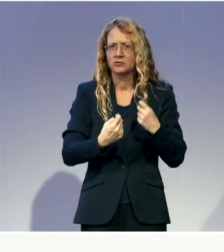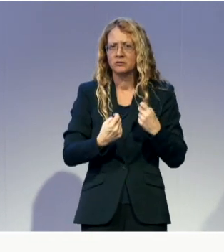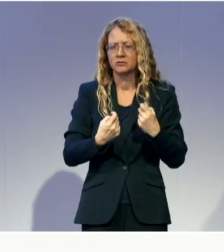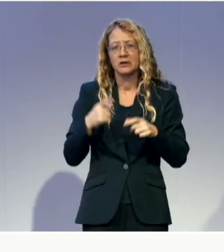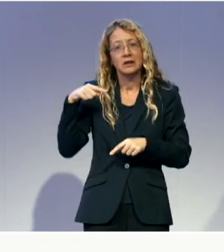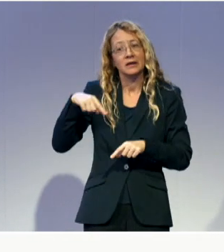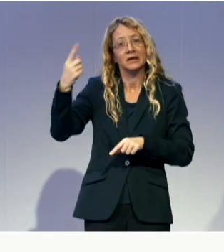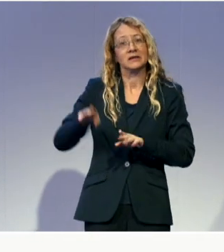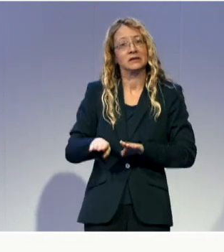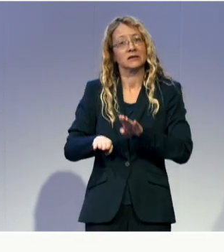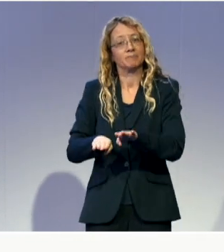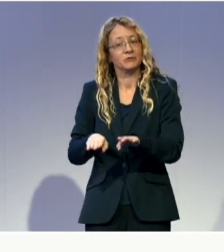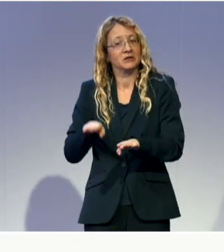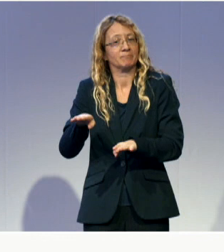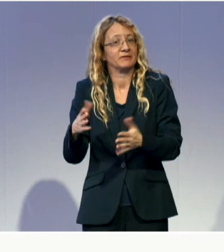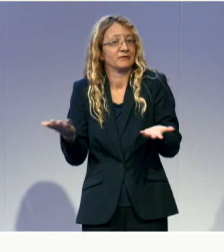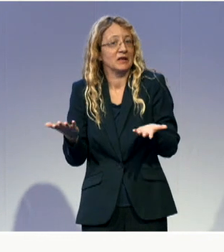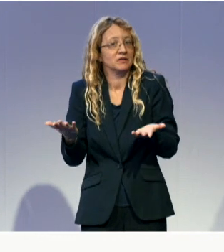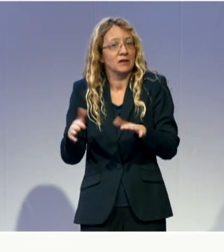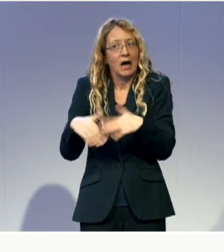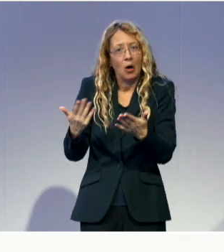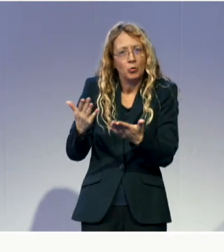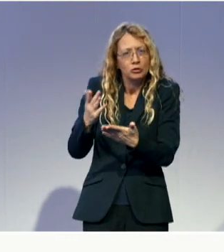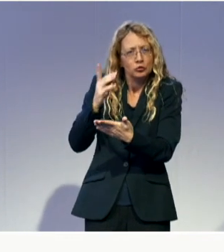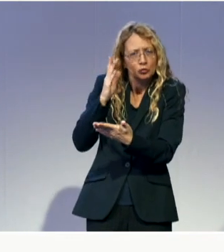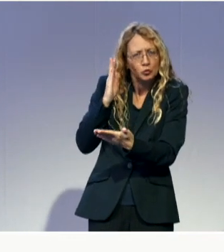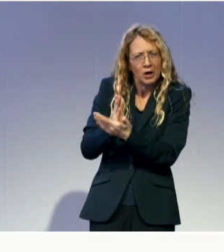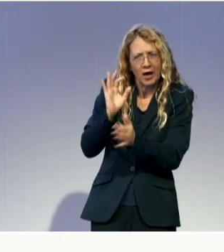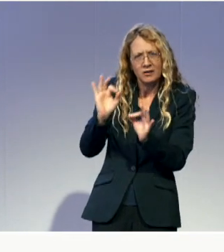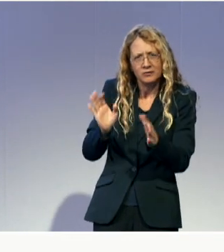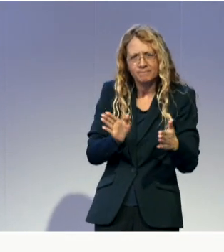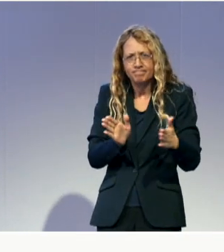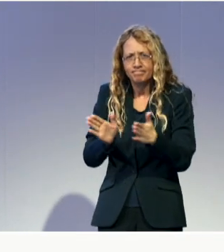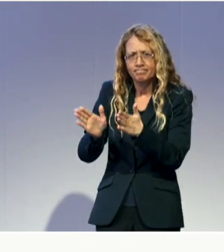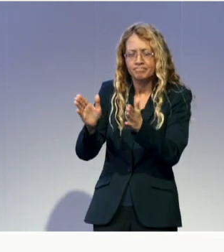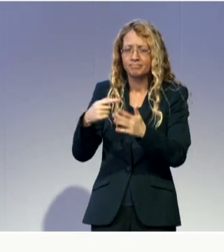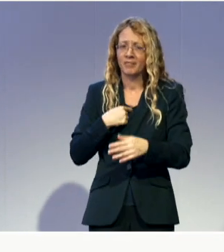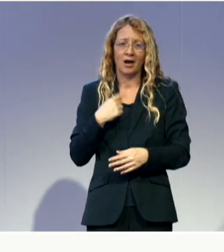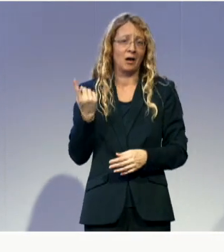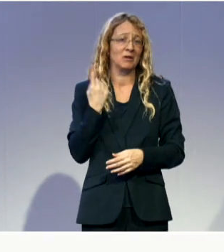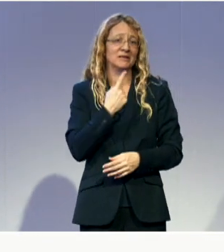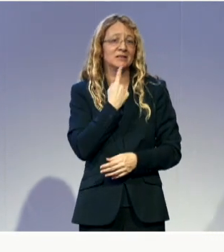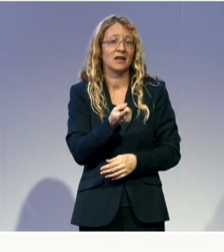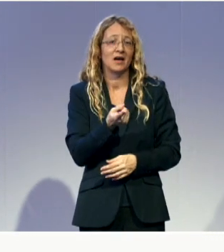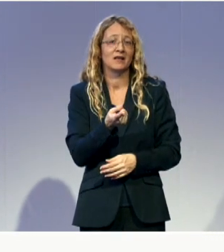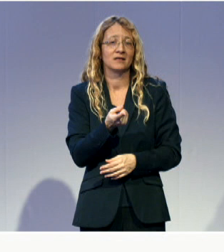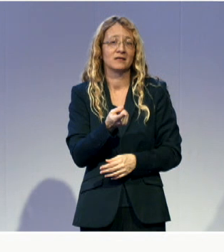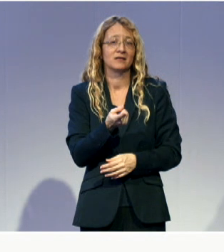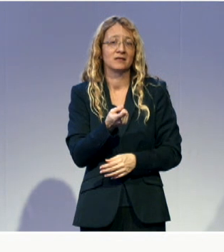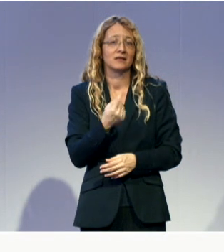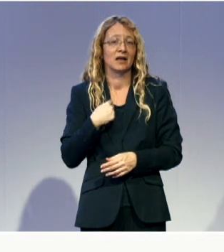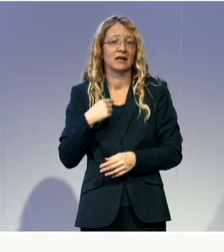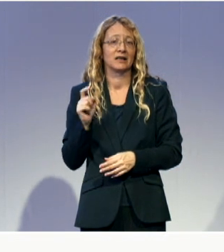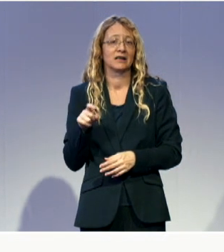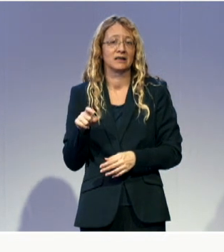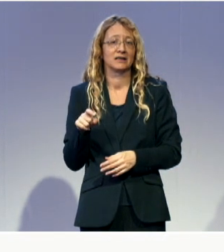the right direction, I often talk about creating a pipeline for young people to enter the